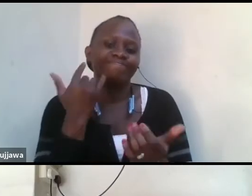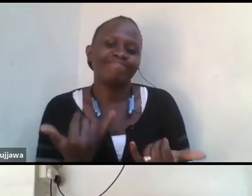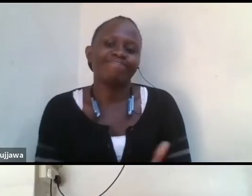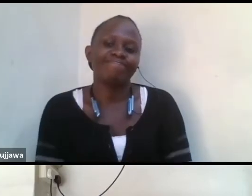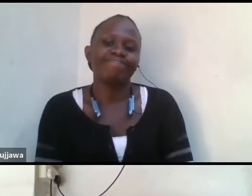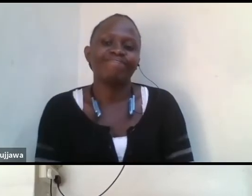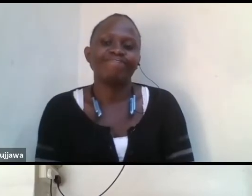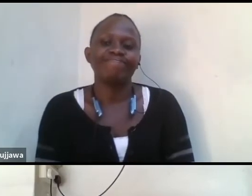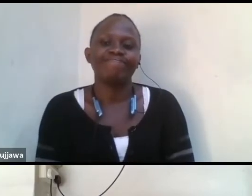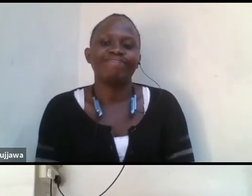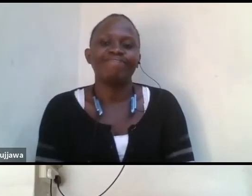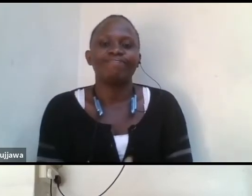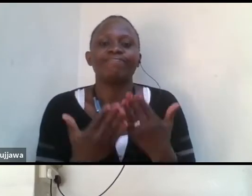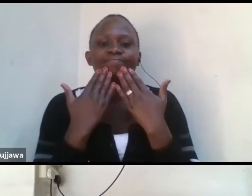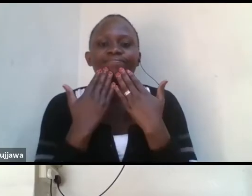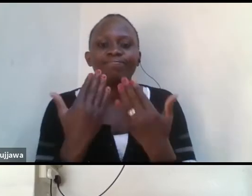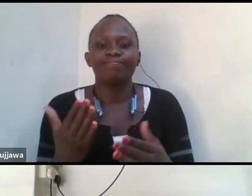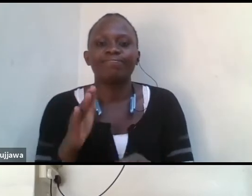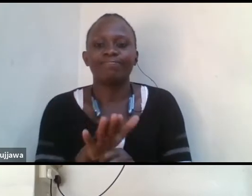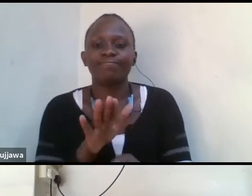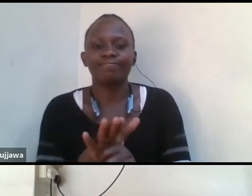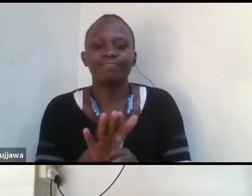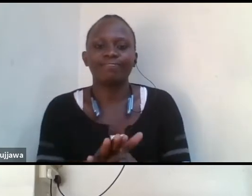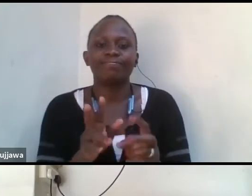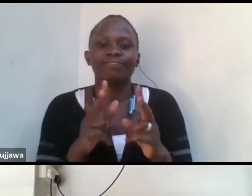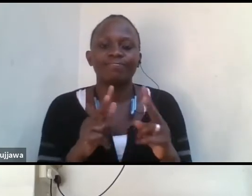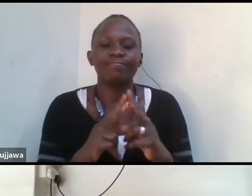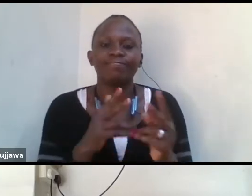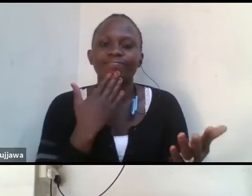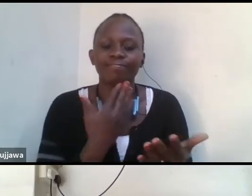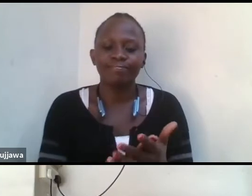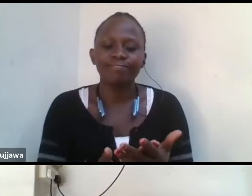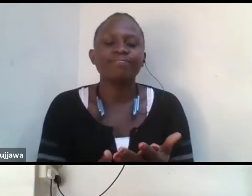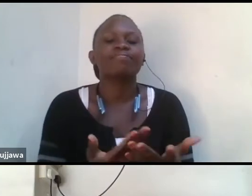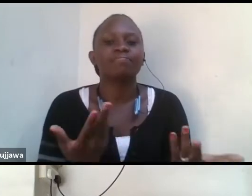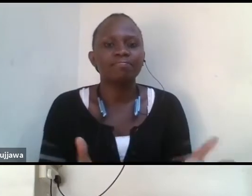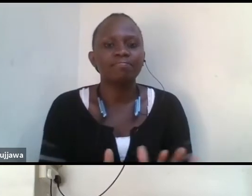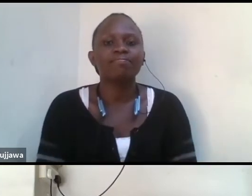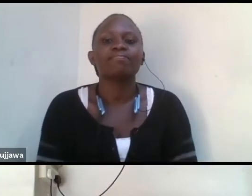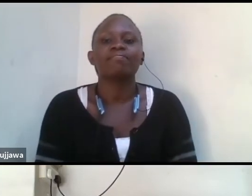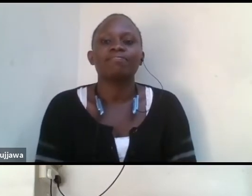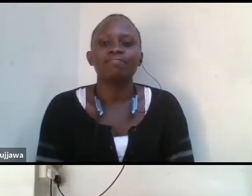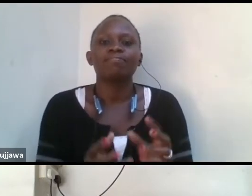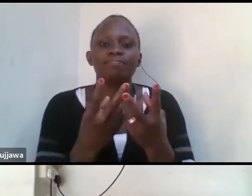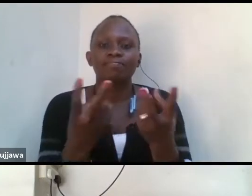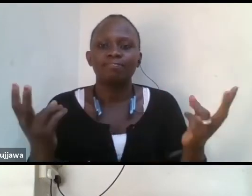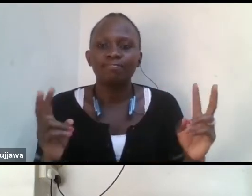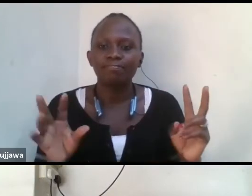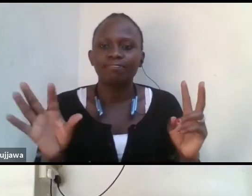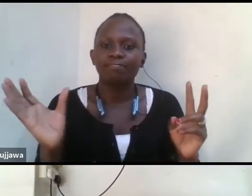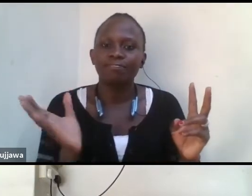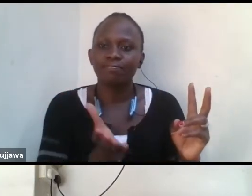Thank you very much, Daniel. That's some very, very good insight and background. Let me go around the panel and bring in my